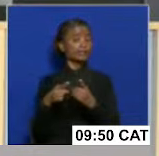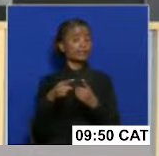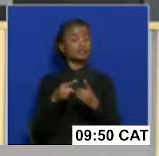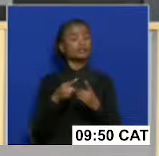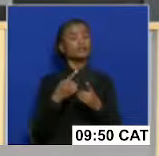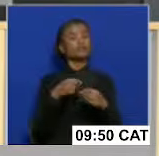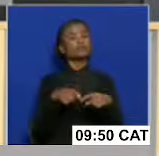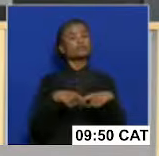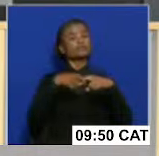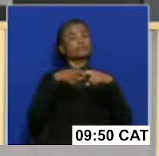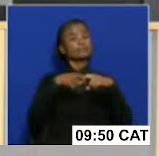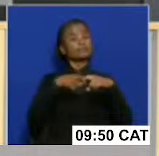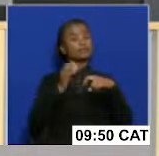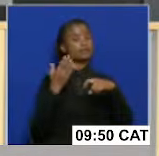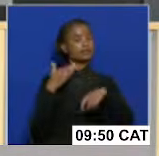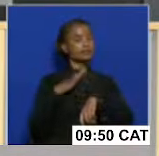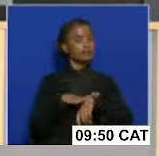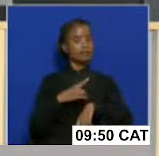time.